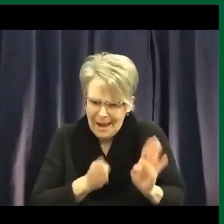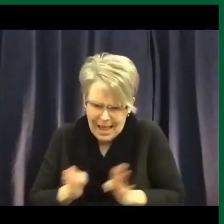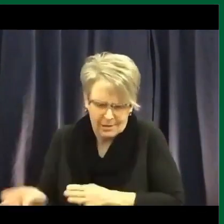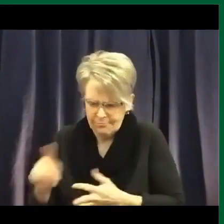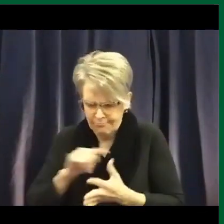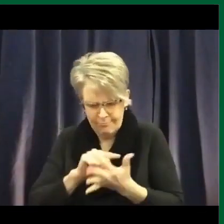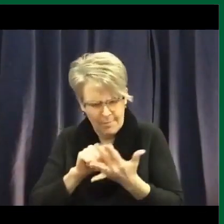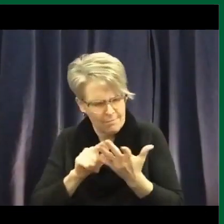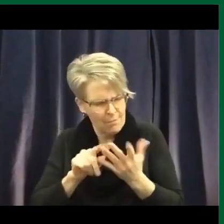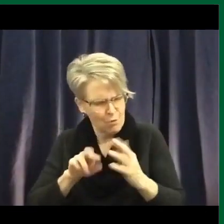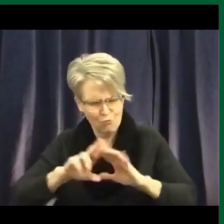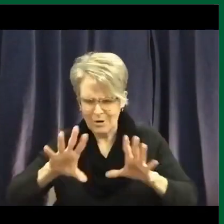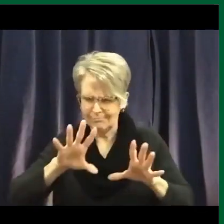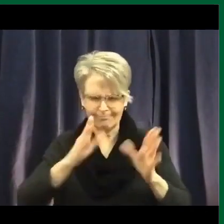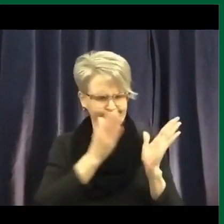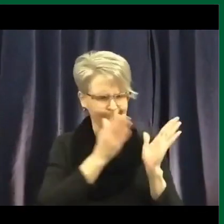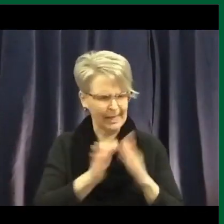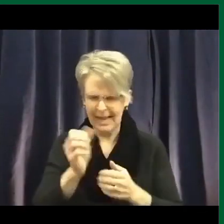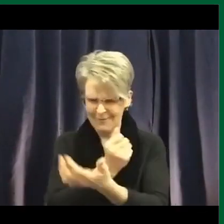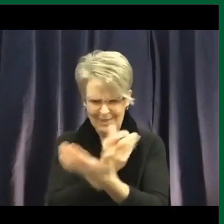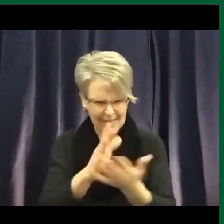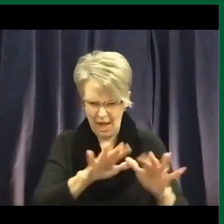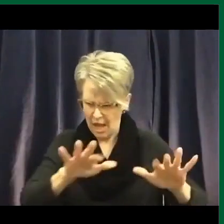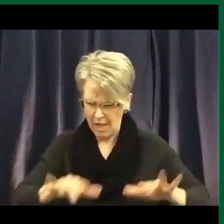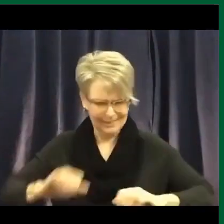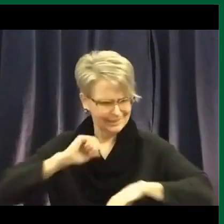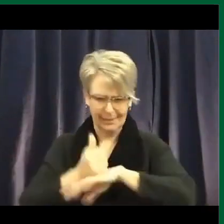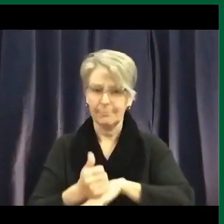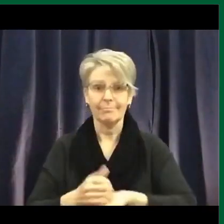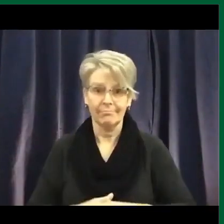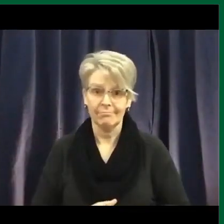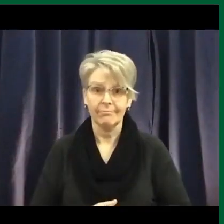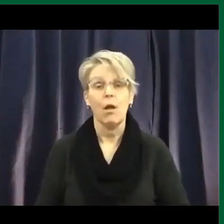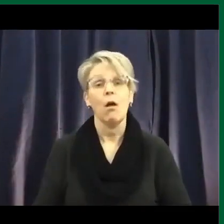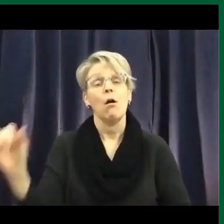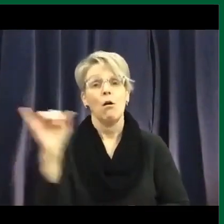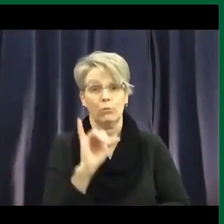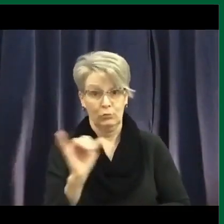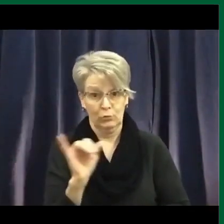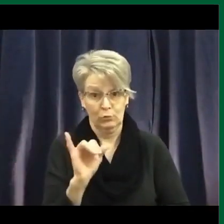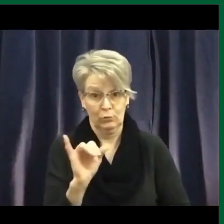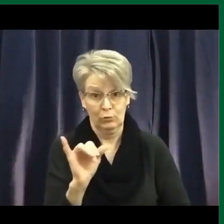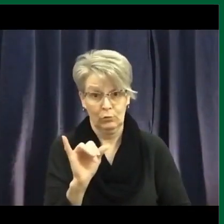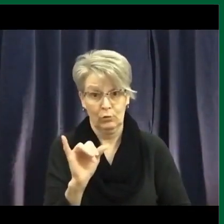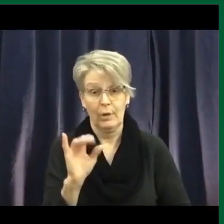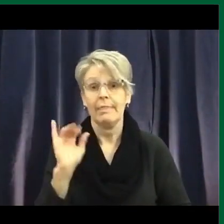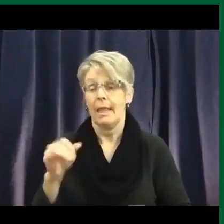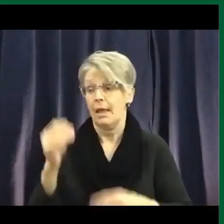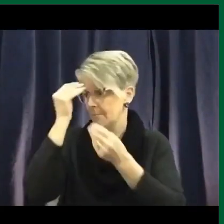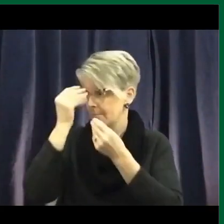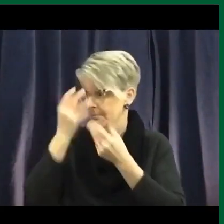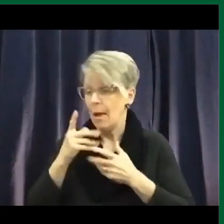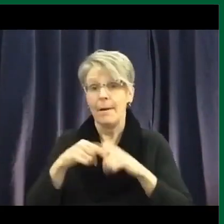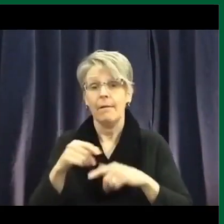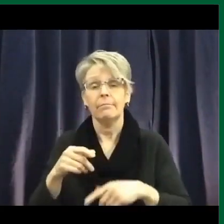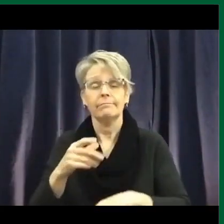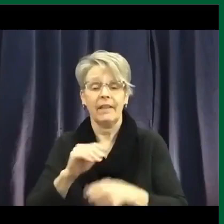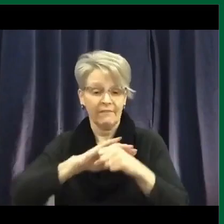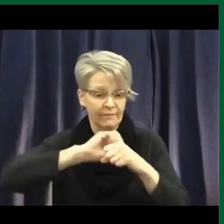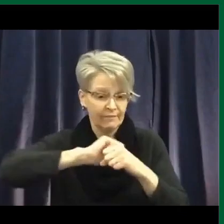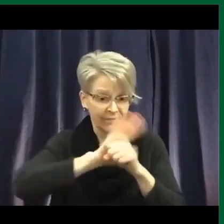in effect here today. We also now, with given the information that we have about the virus, where it is,